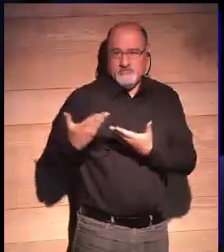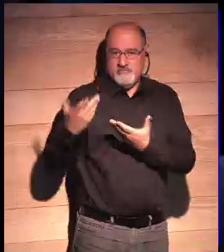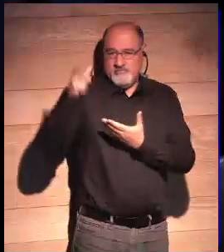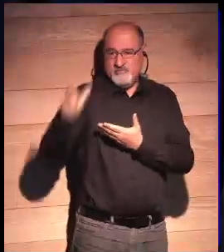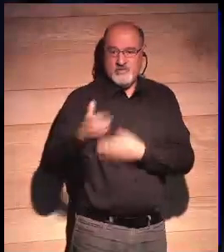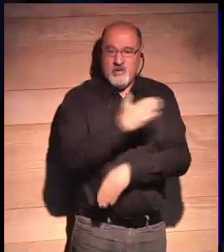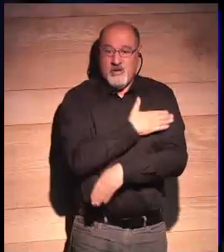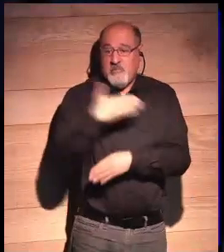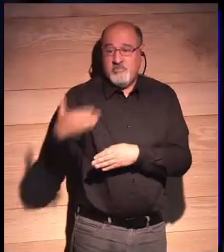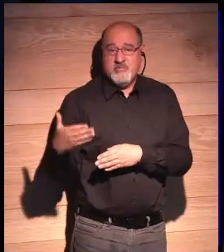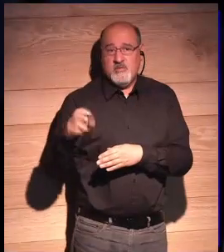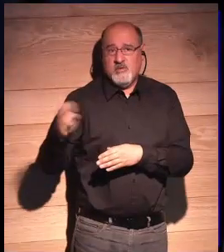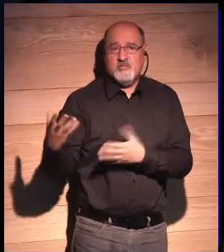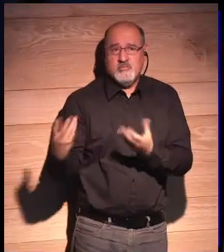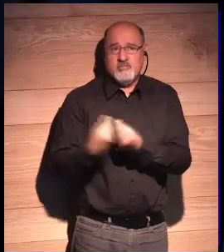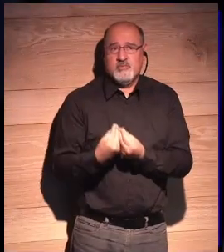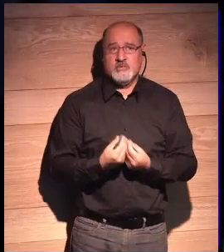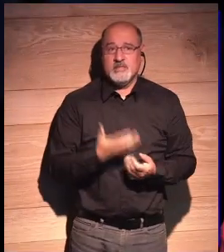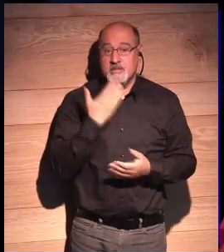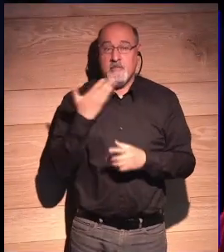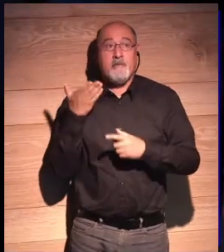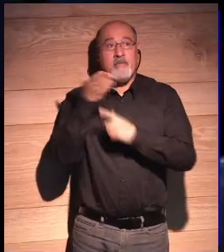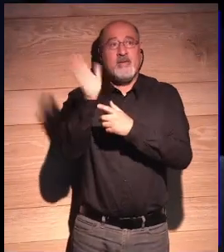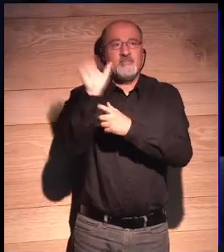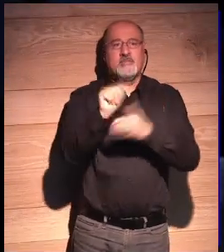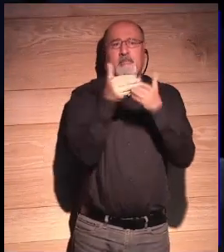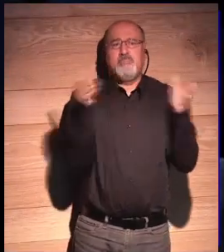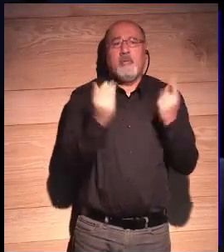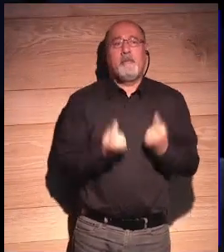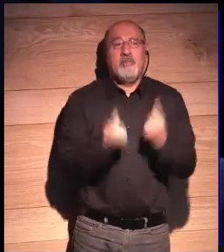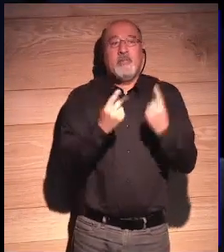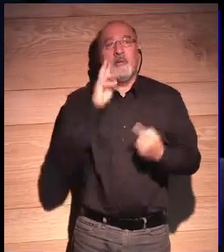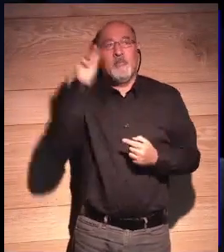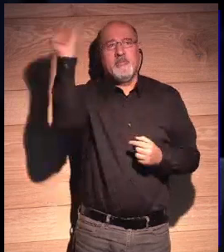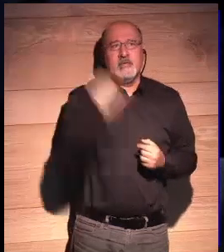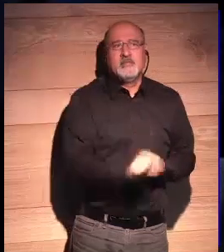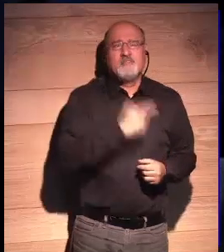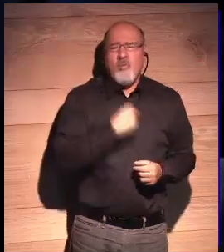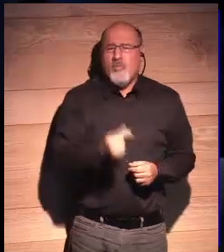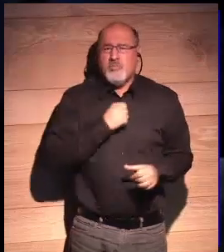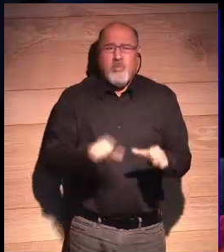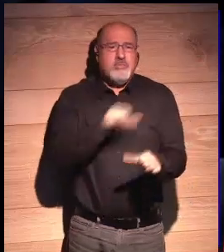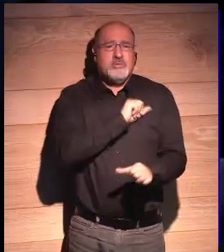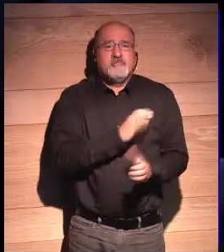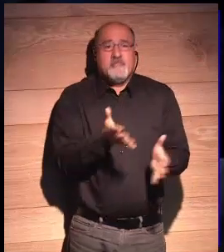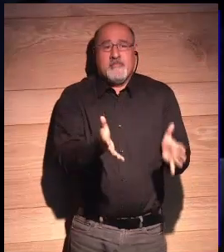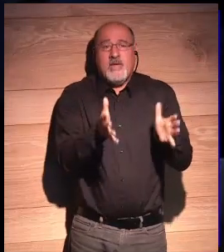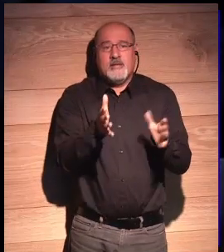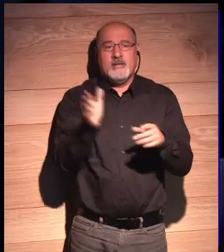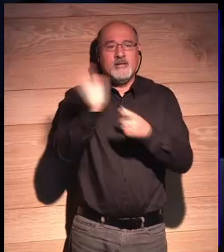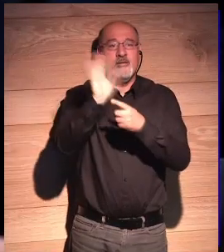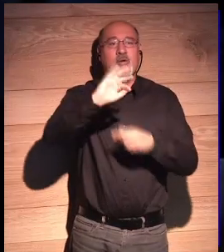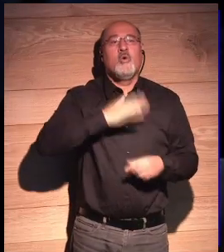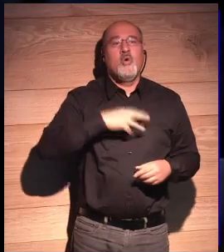or going to the premiere and seeing it for the first time, which is kind of what happened with the Wilson movie. Okay. I had